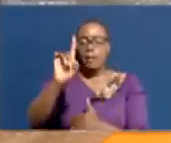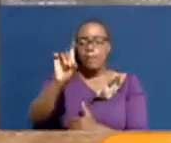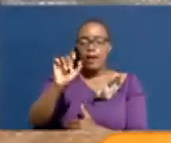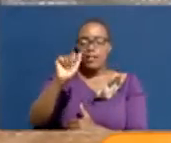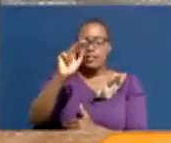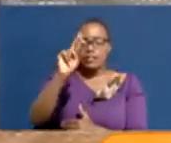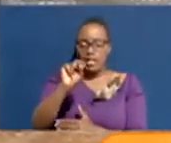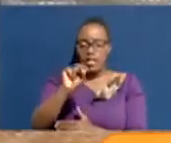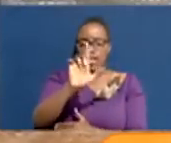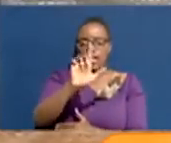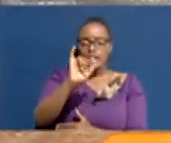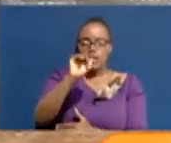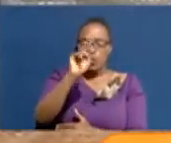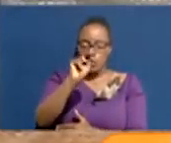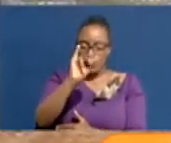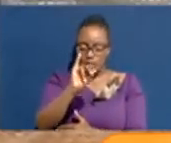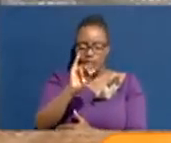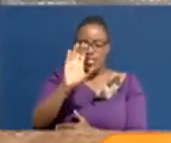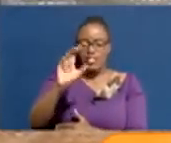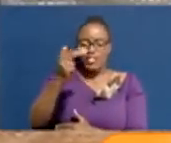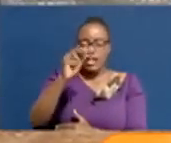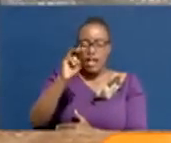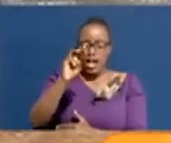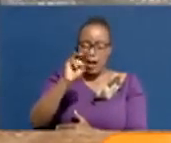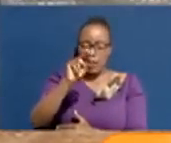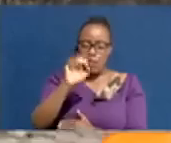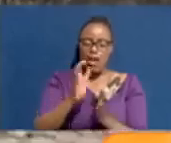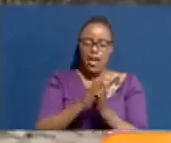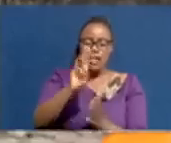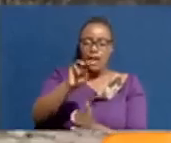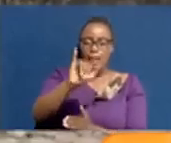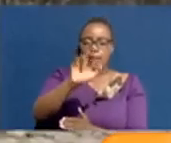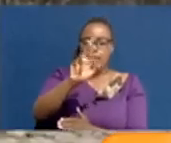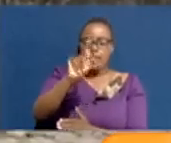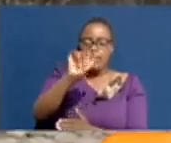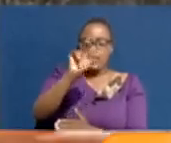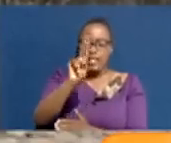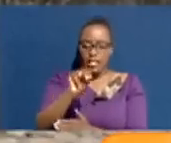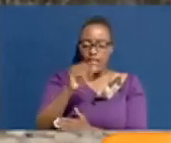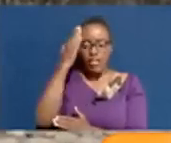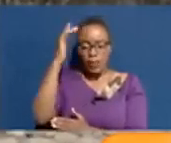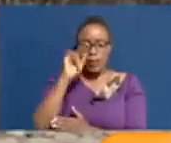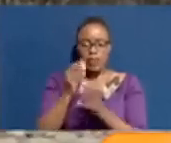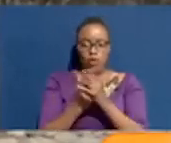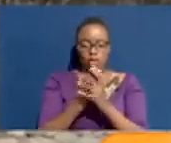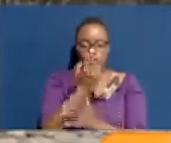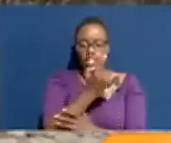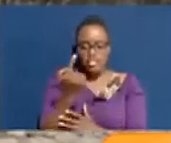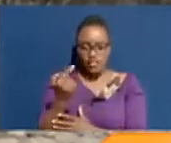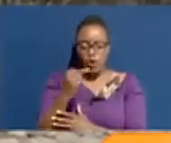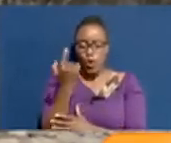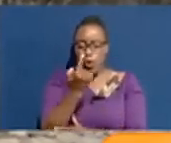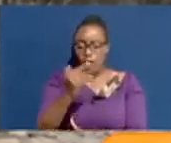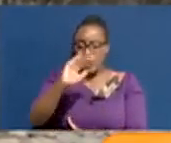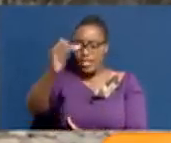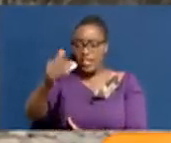Nzisima, Likoni, Changamwe, Hadija and Miritini estates. Kila mtu anajua leo, growth ya kila mji si growth ya mjini peke